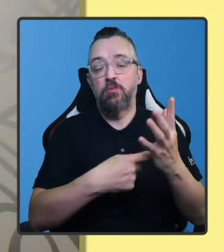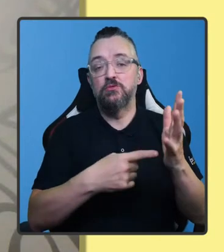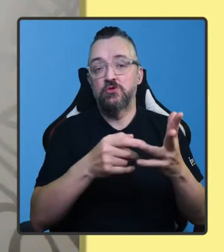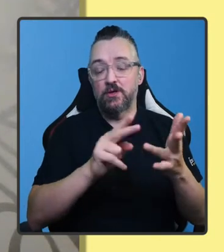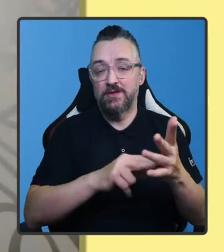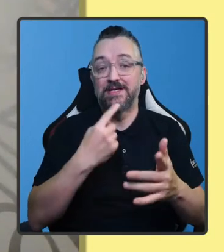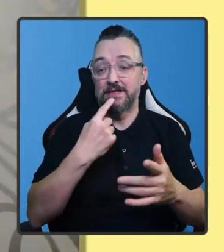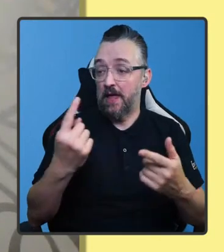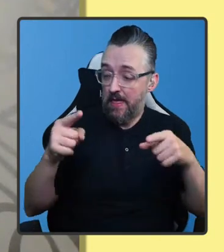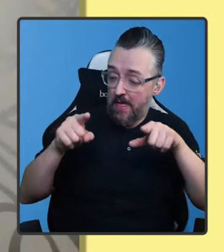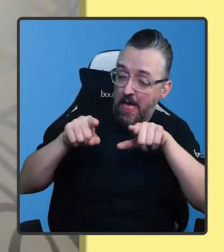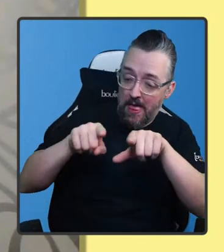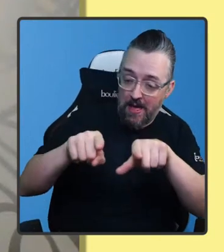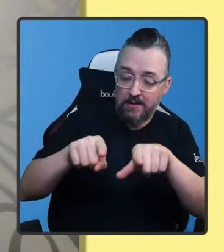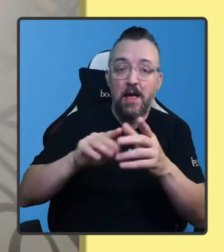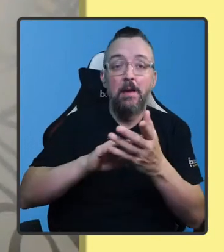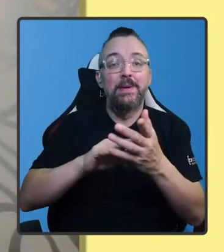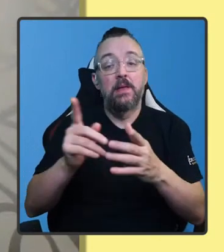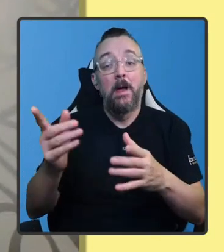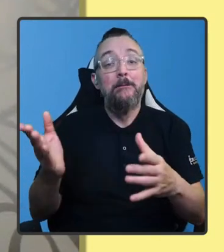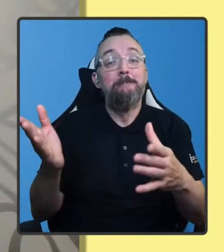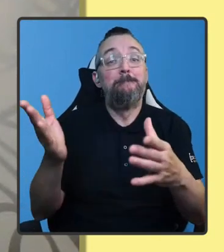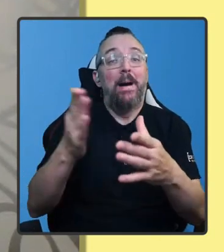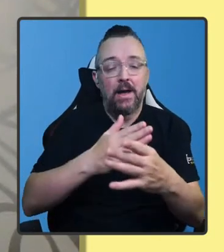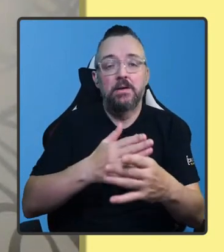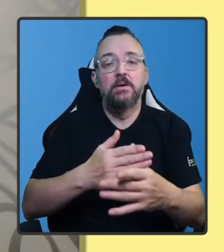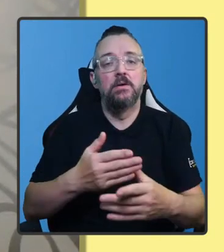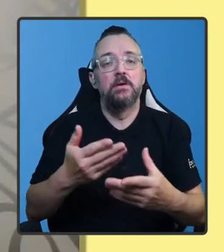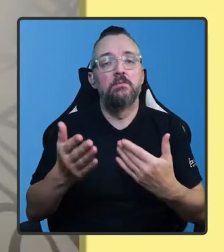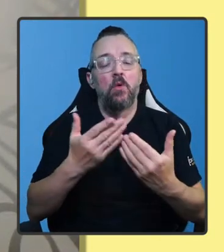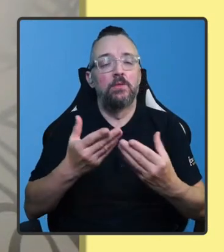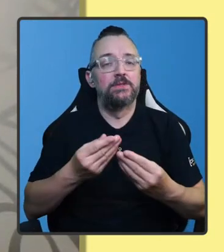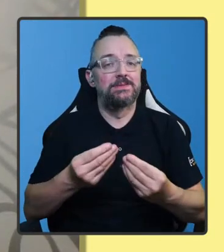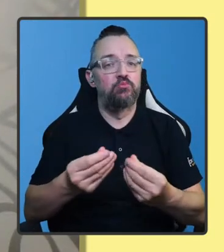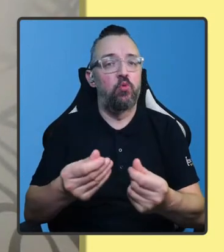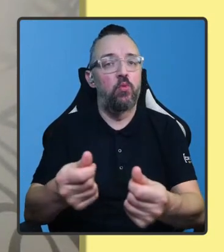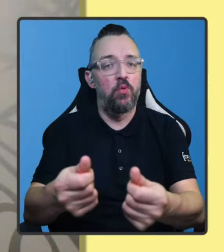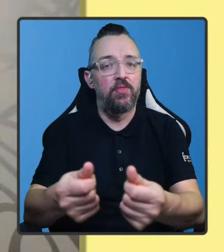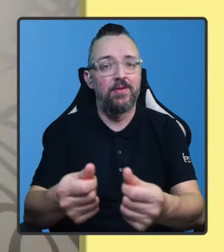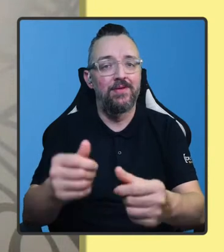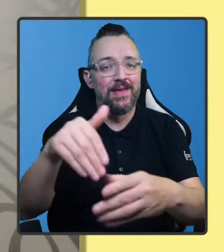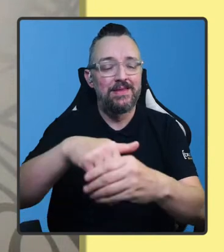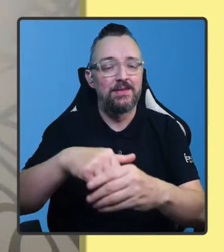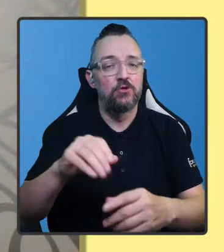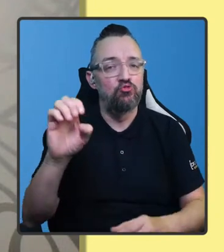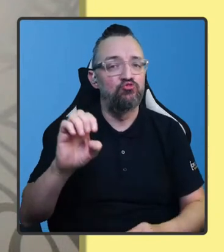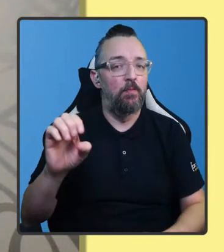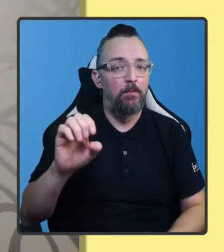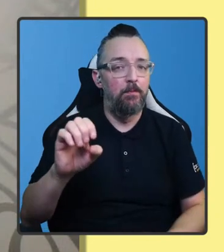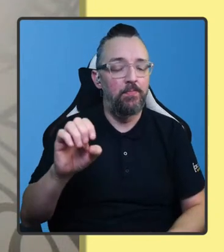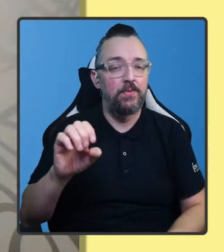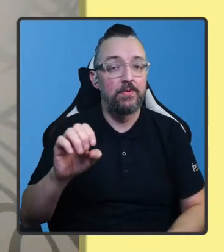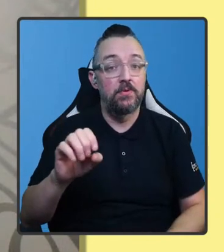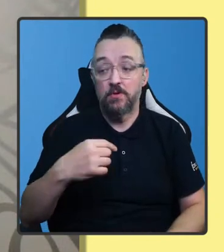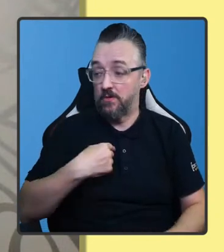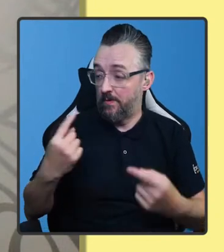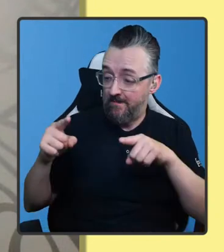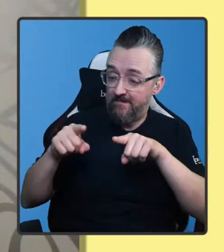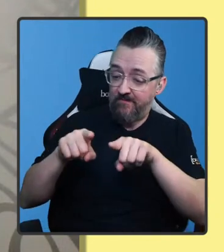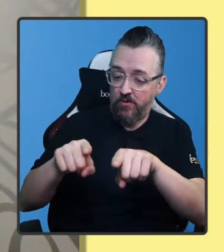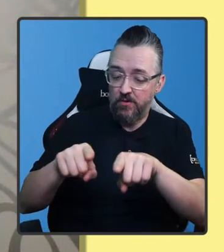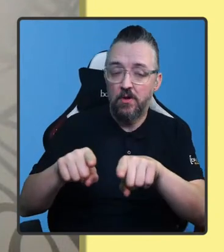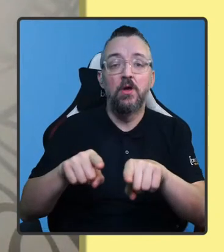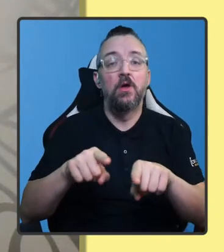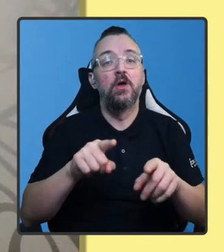process of Scotland's return to the European Union. And while we keep aligned, the UK is